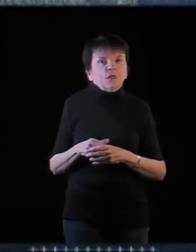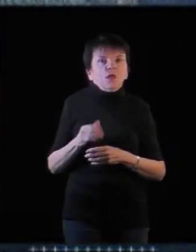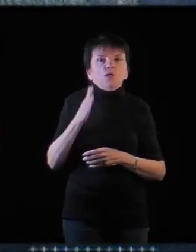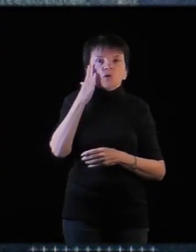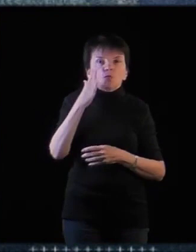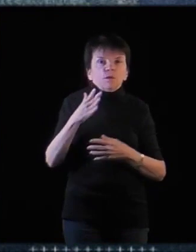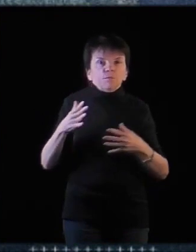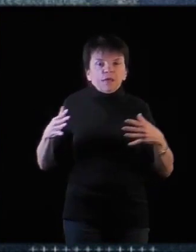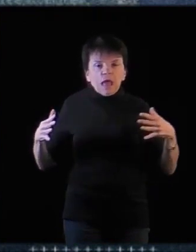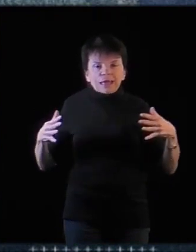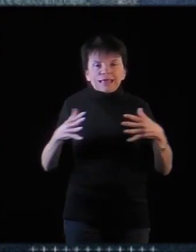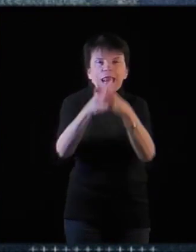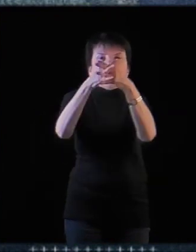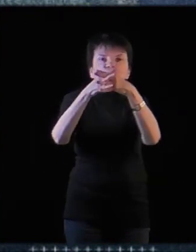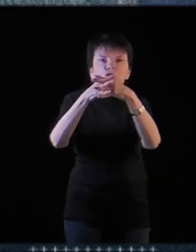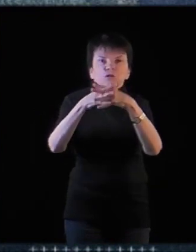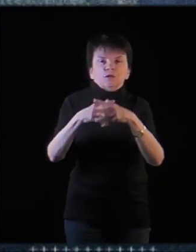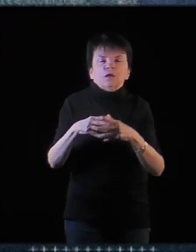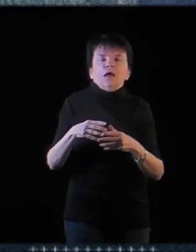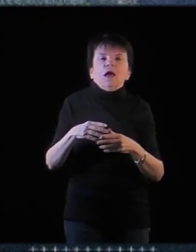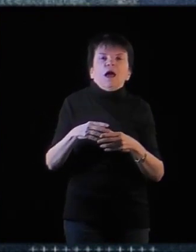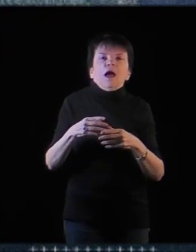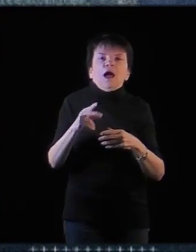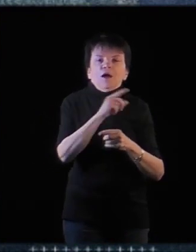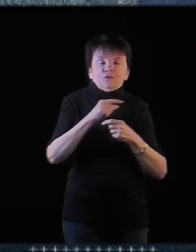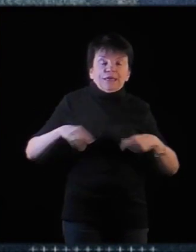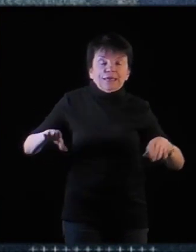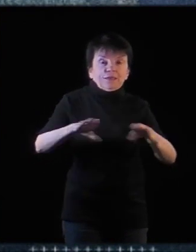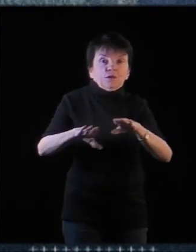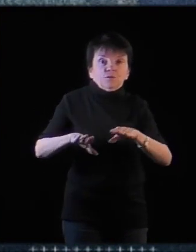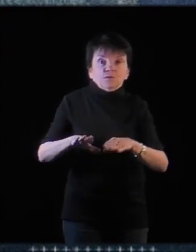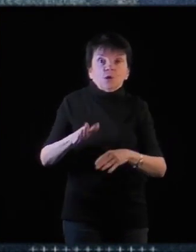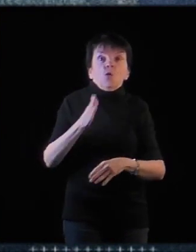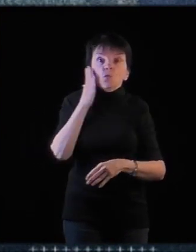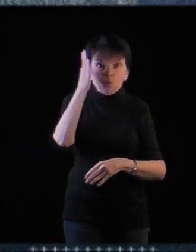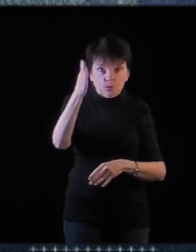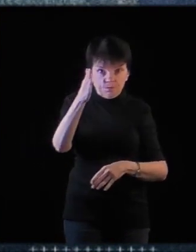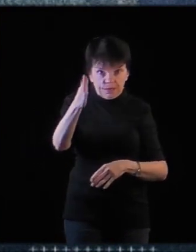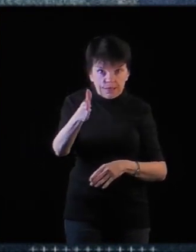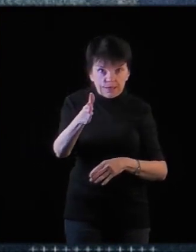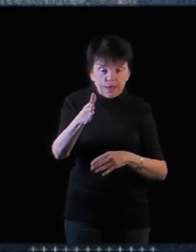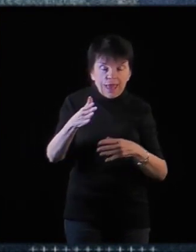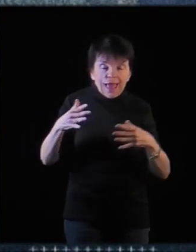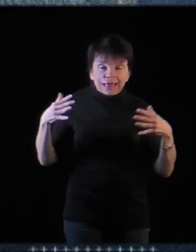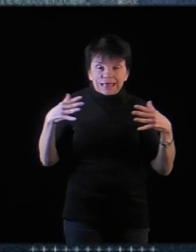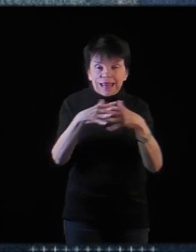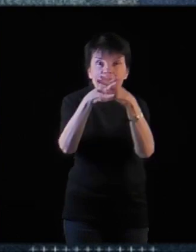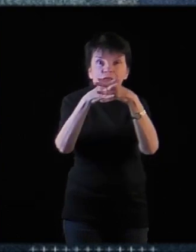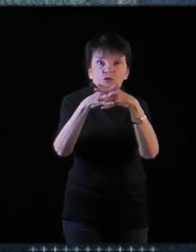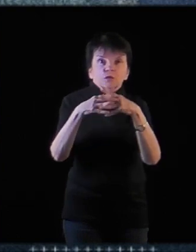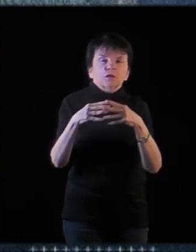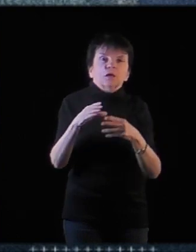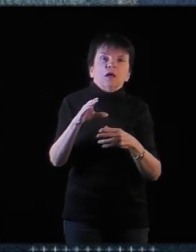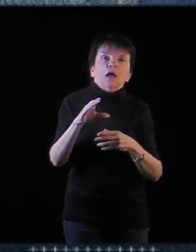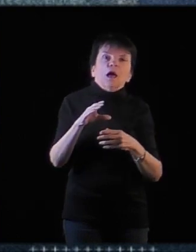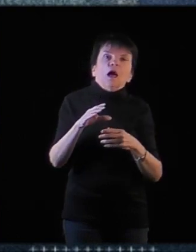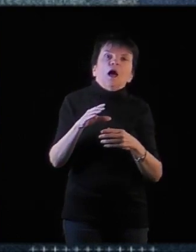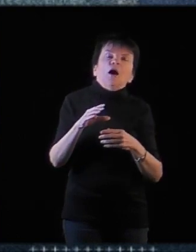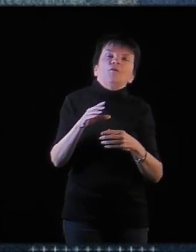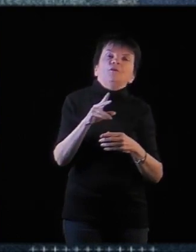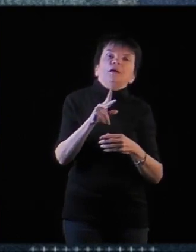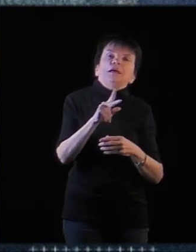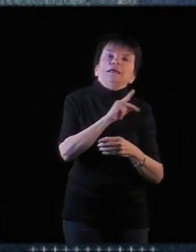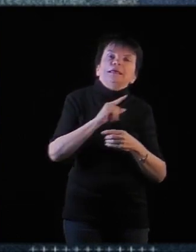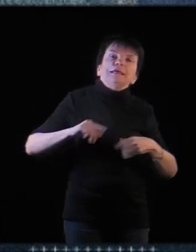kingdoms. So important that we realize that today. There will be a clash of kingdoms. In